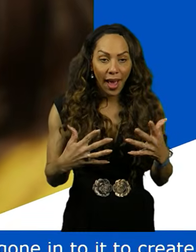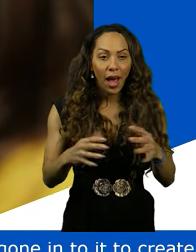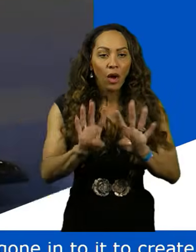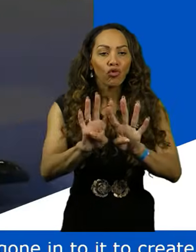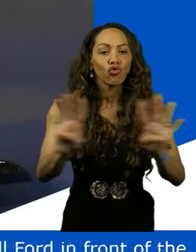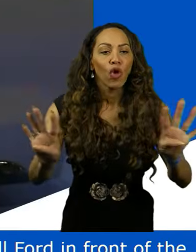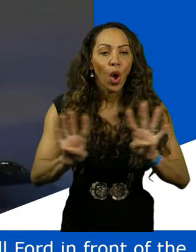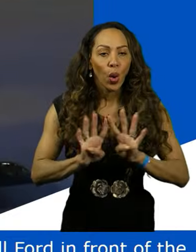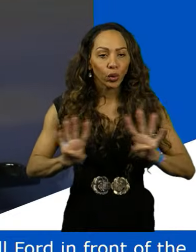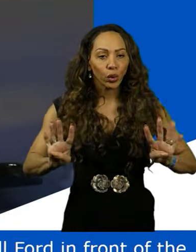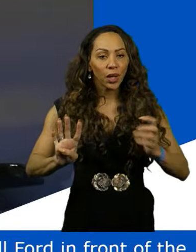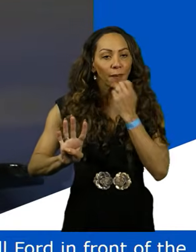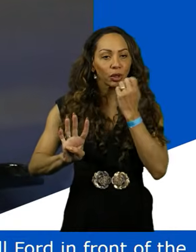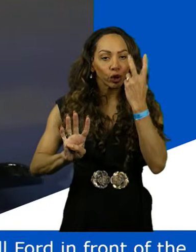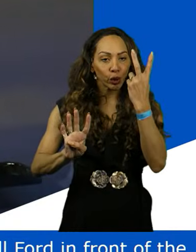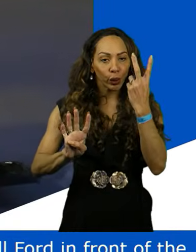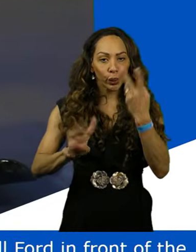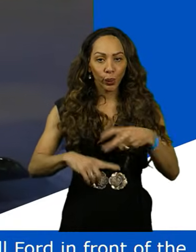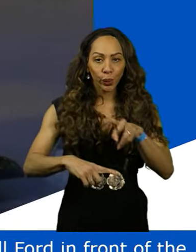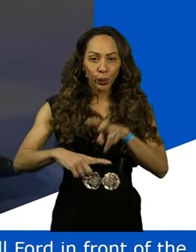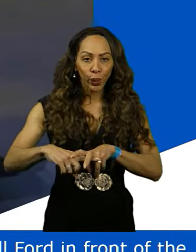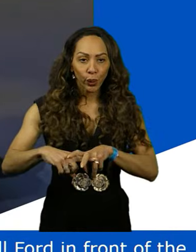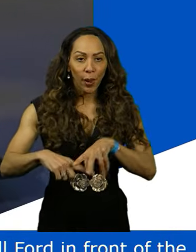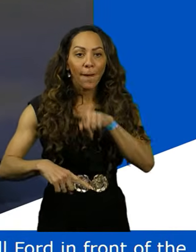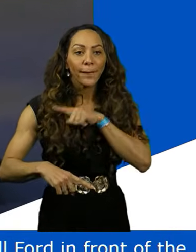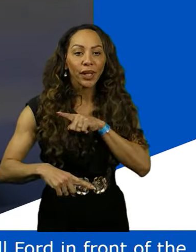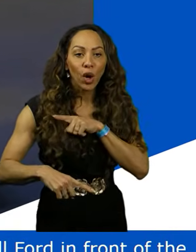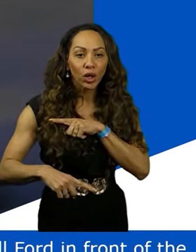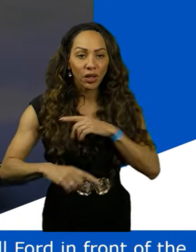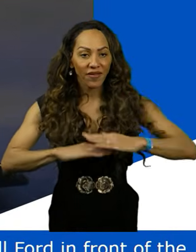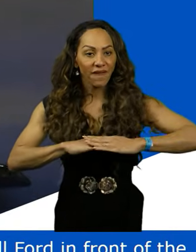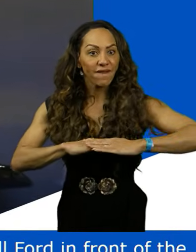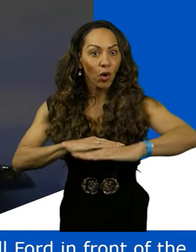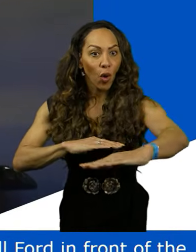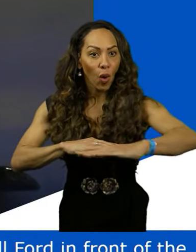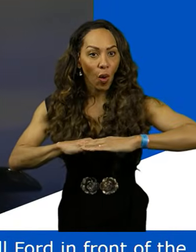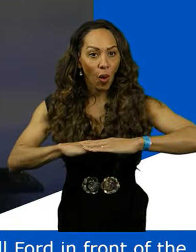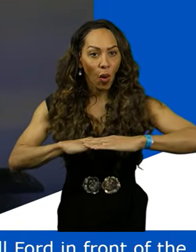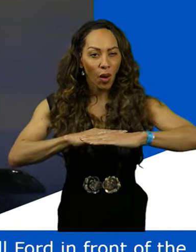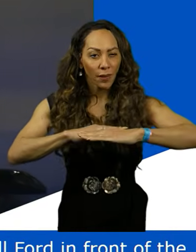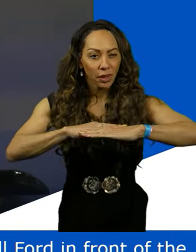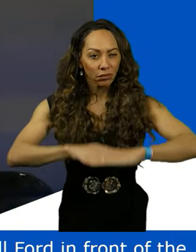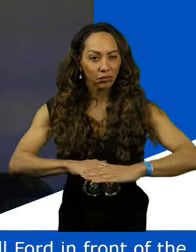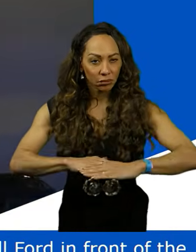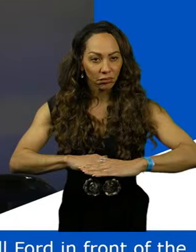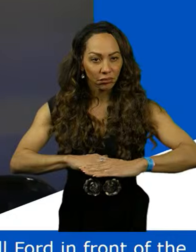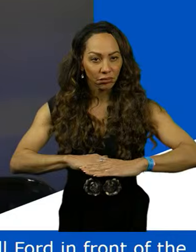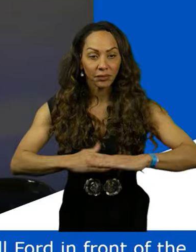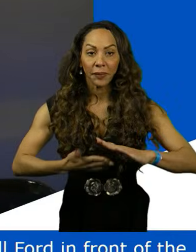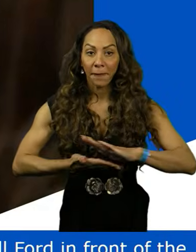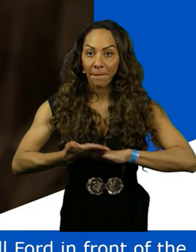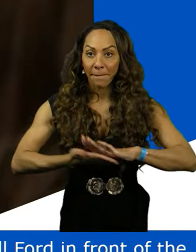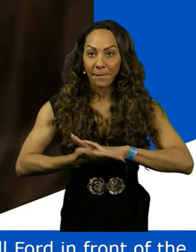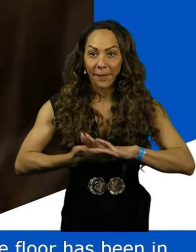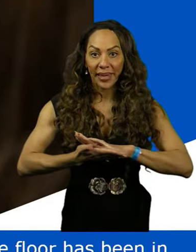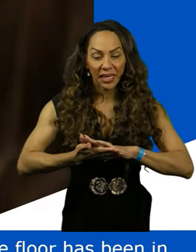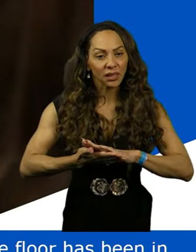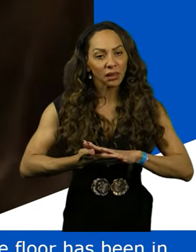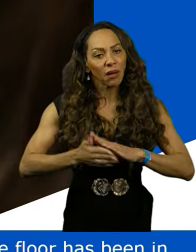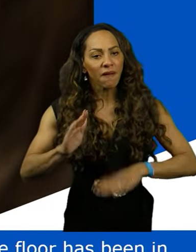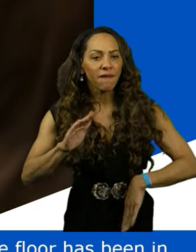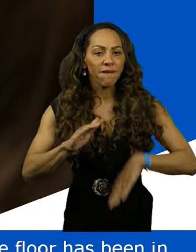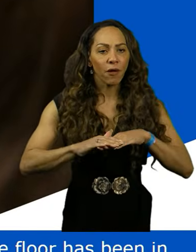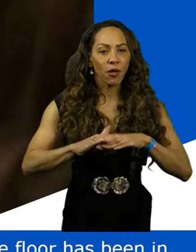this vehicle, and again it's because of the way the floor has been engineered, are able to be the original Citroën full-size